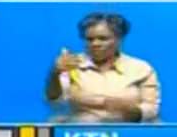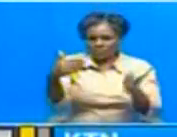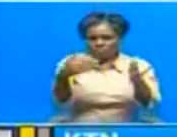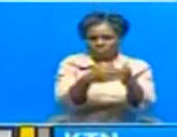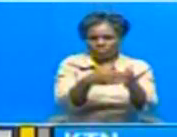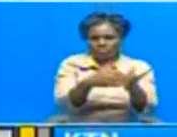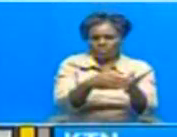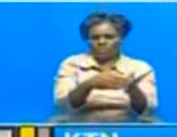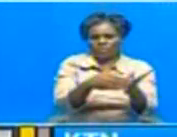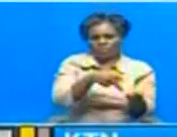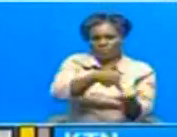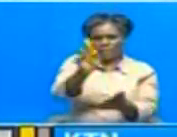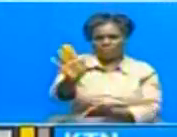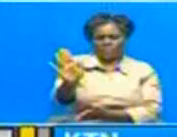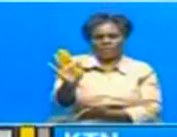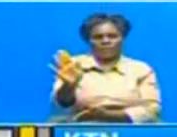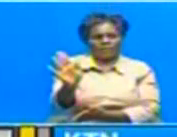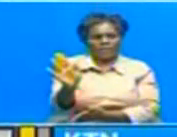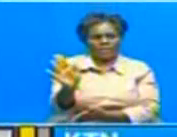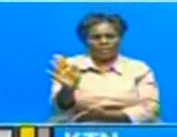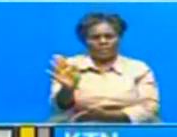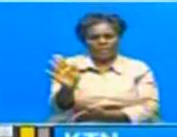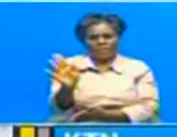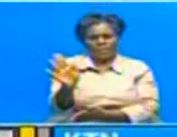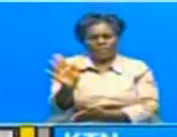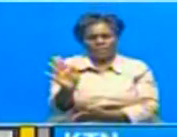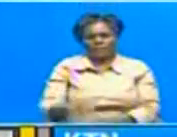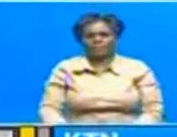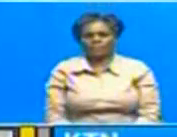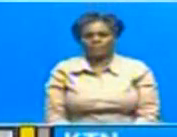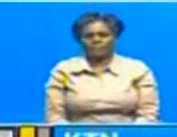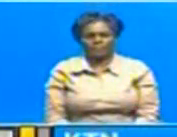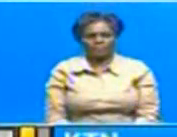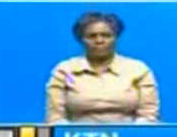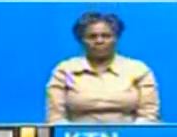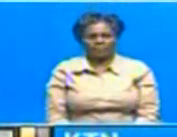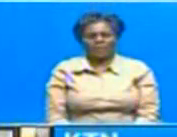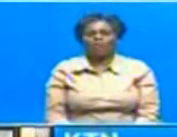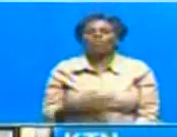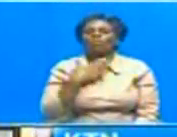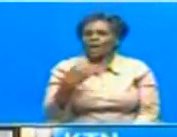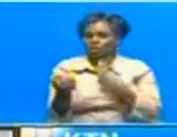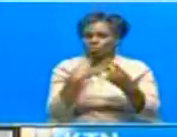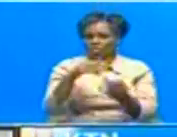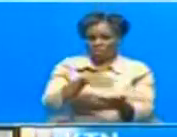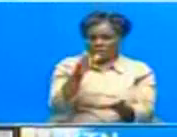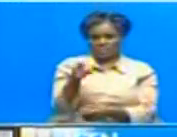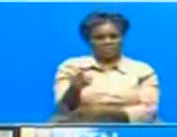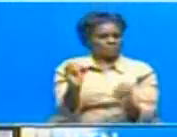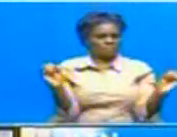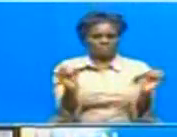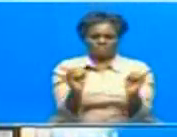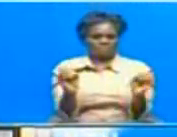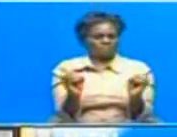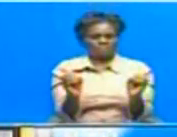bill? No, Sophie, I really don't really want to talk too much about this subject. This is a